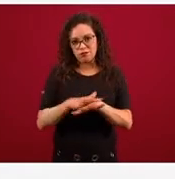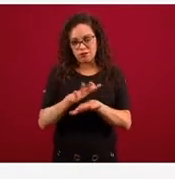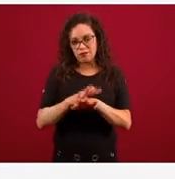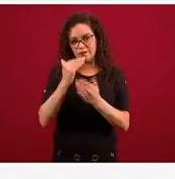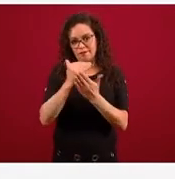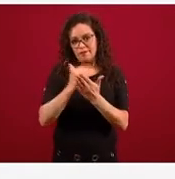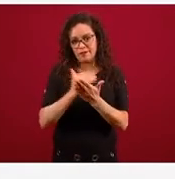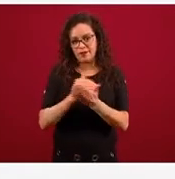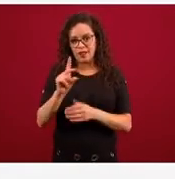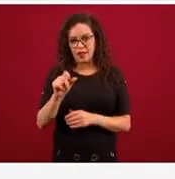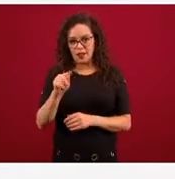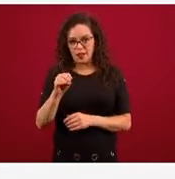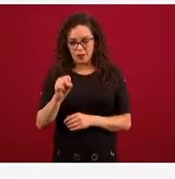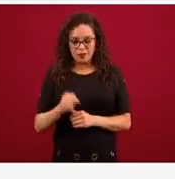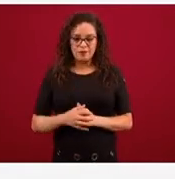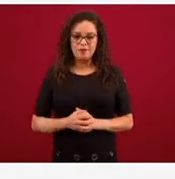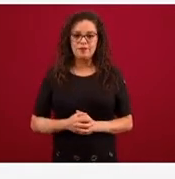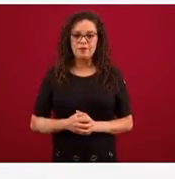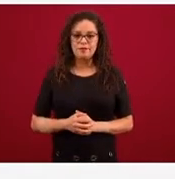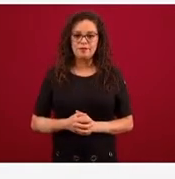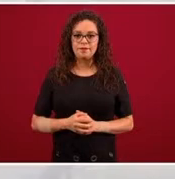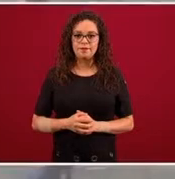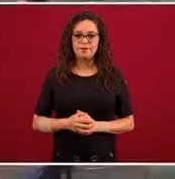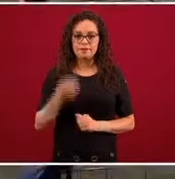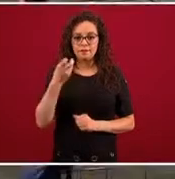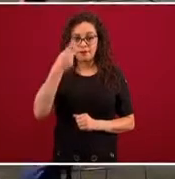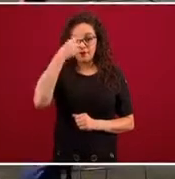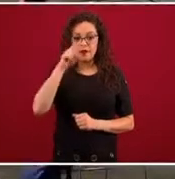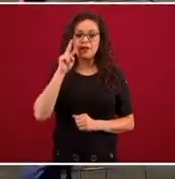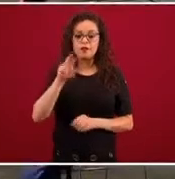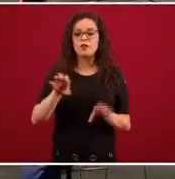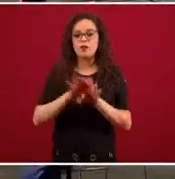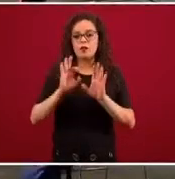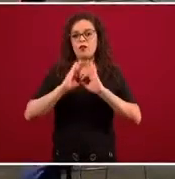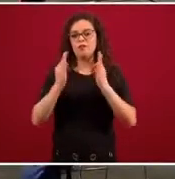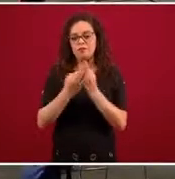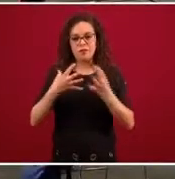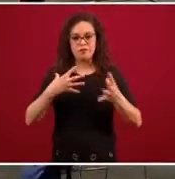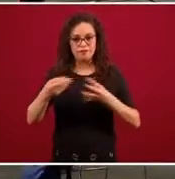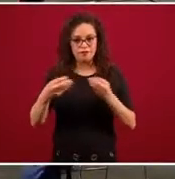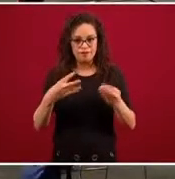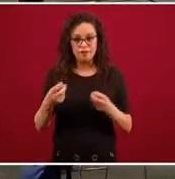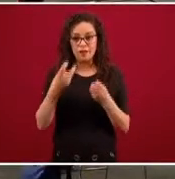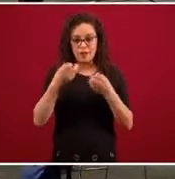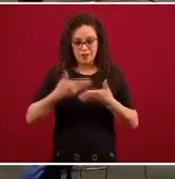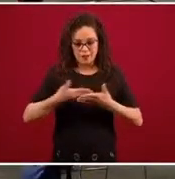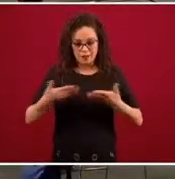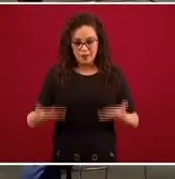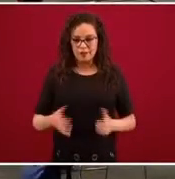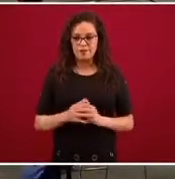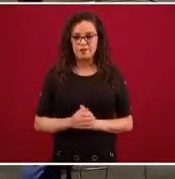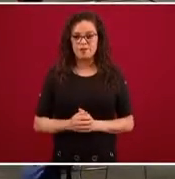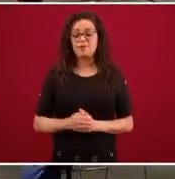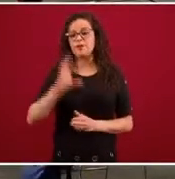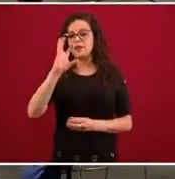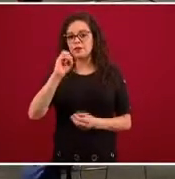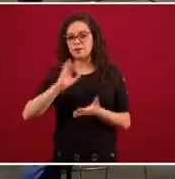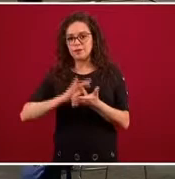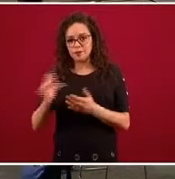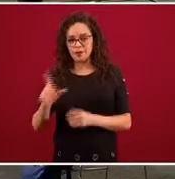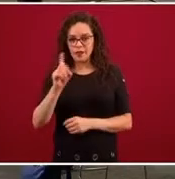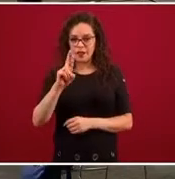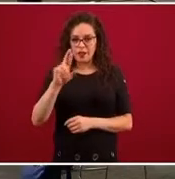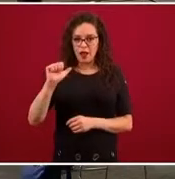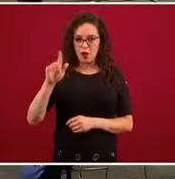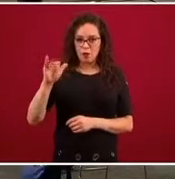se so están we can llevando a cabo see how the trends are estas developing. tendencias. Sería Now la that's the actualización del update panorama de hoy. for the context today. Thank you